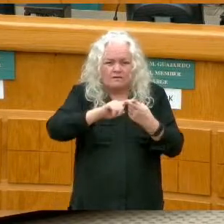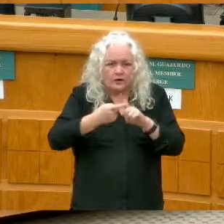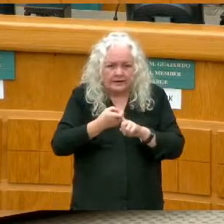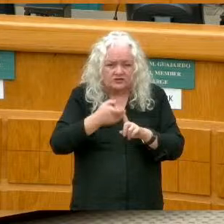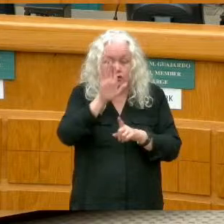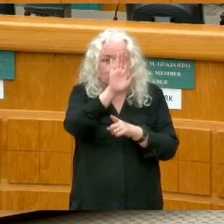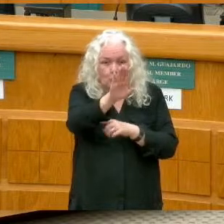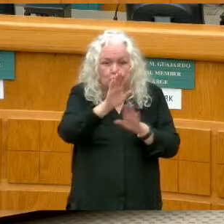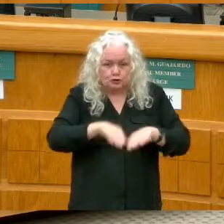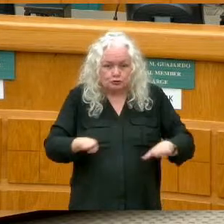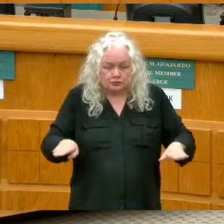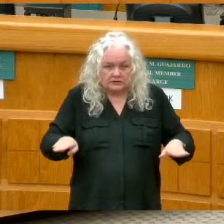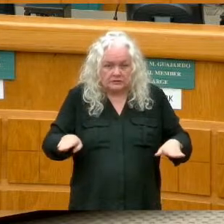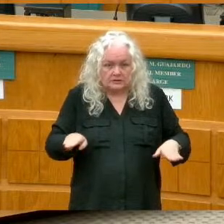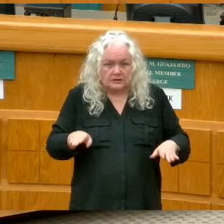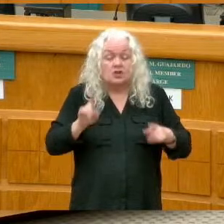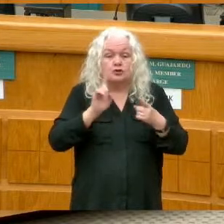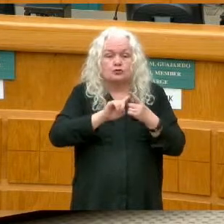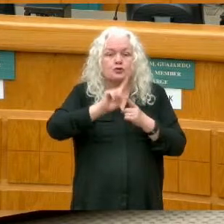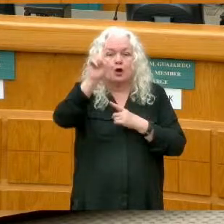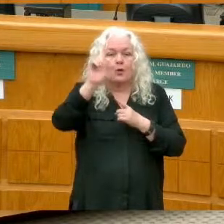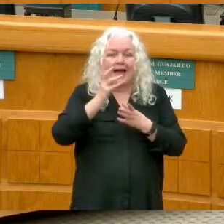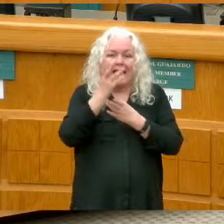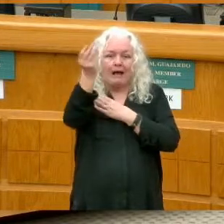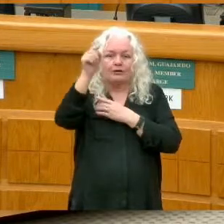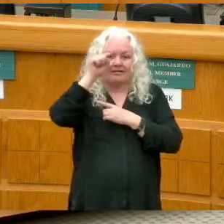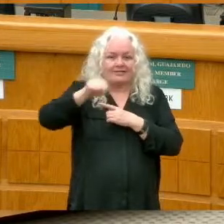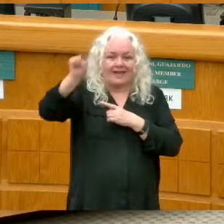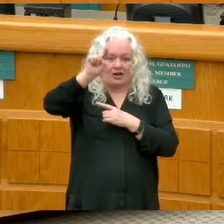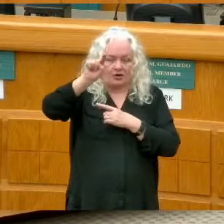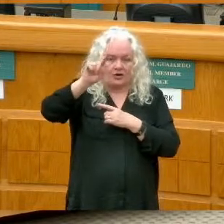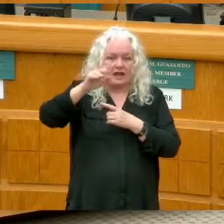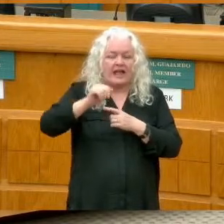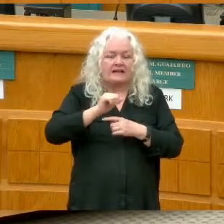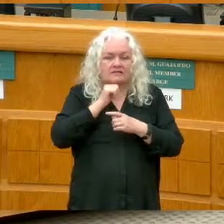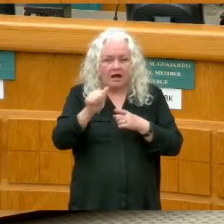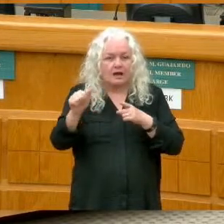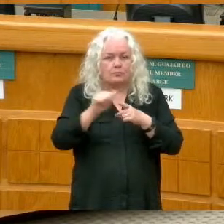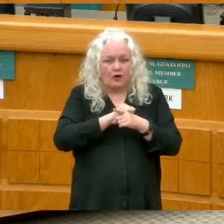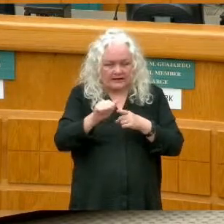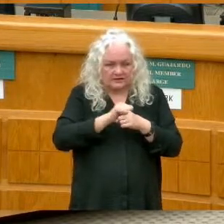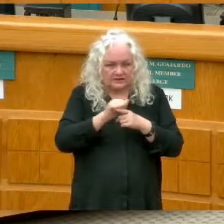friends, your children to go out there and